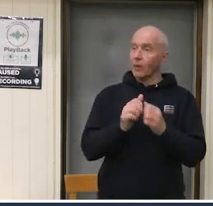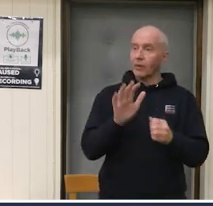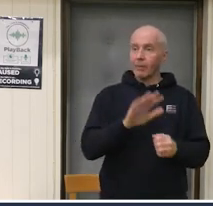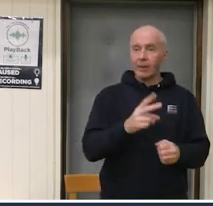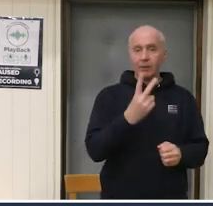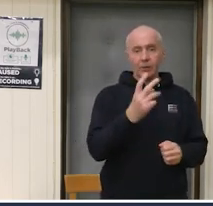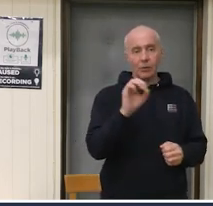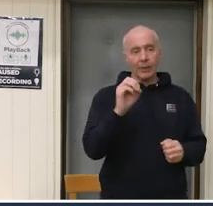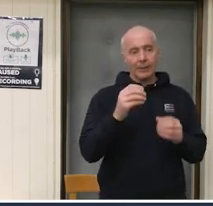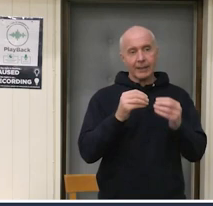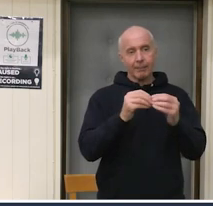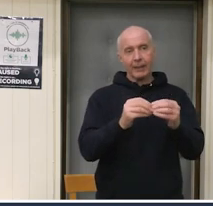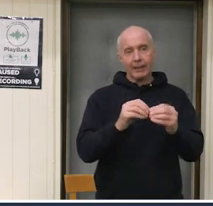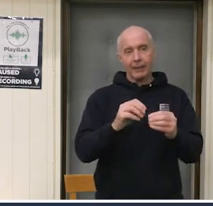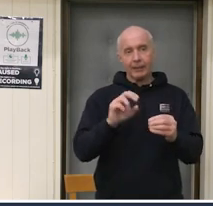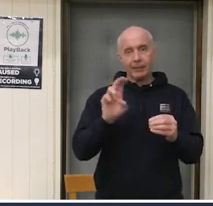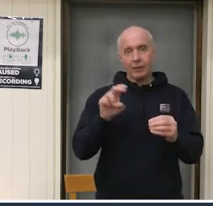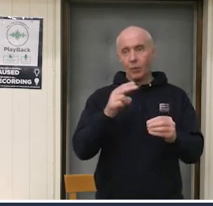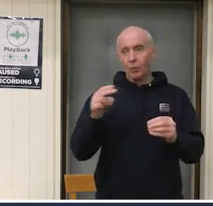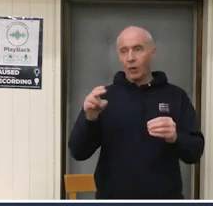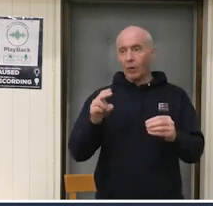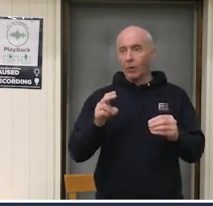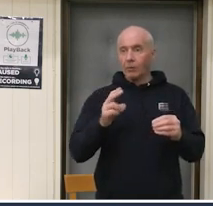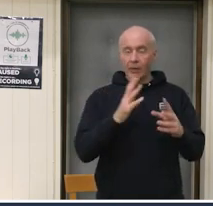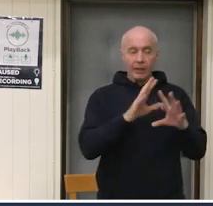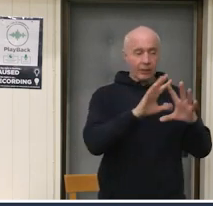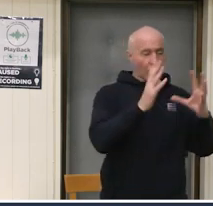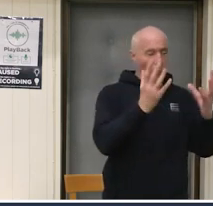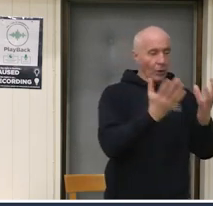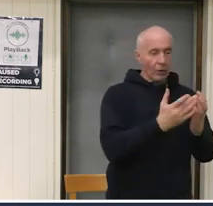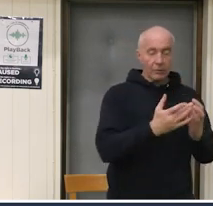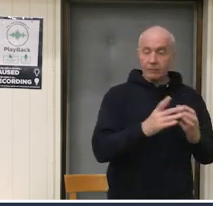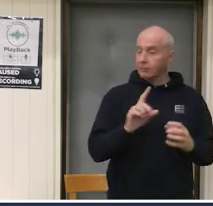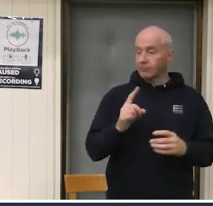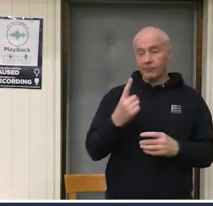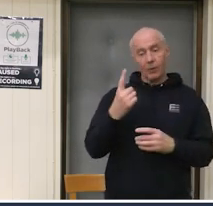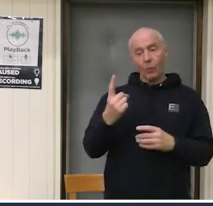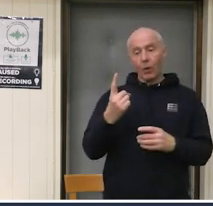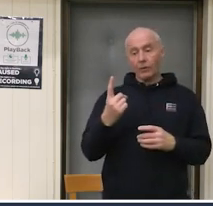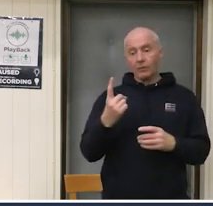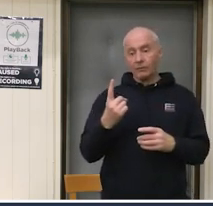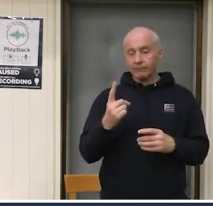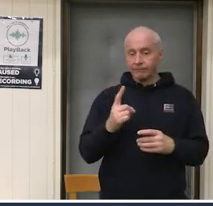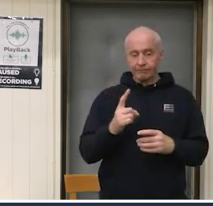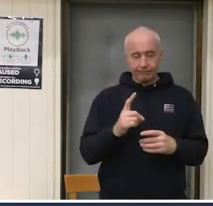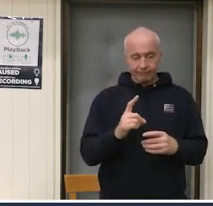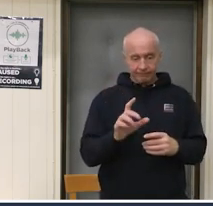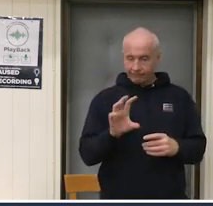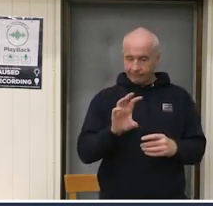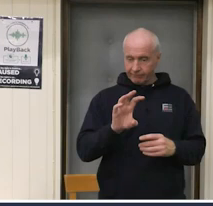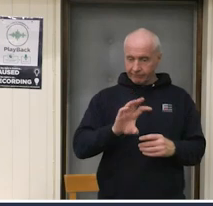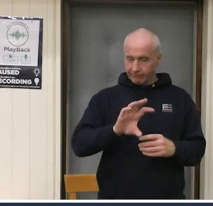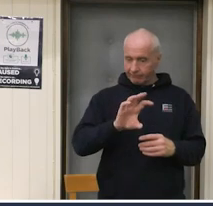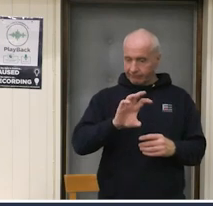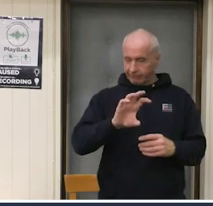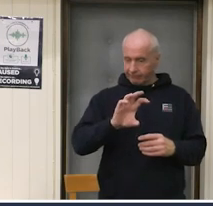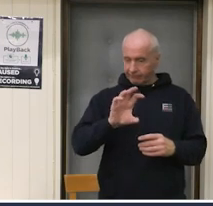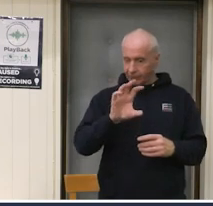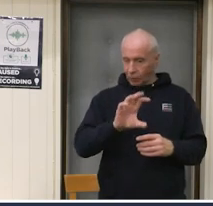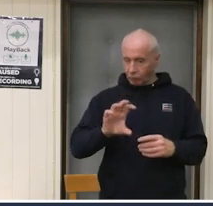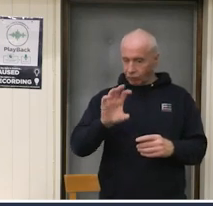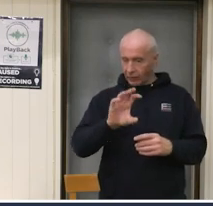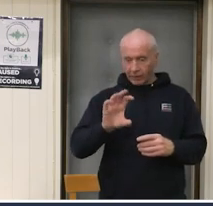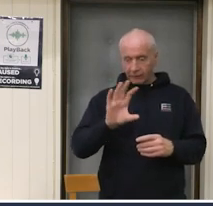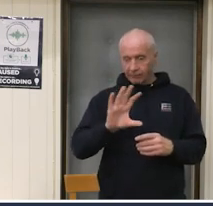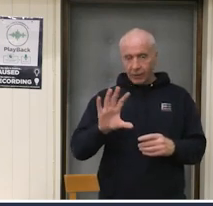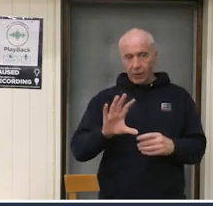money, but globally, it's a global project. So no single country wants to take the risk of that entire fund. So it's kind of divided up